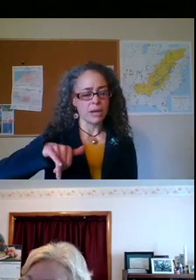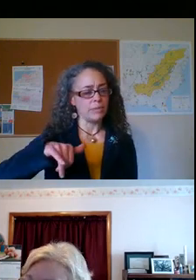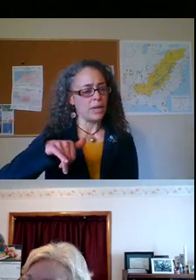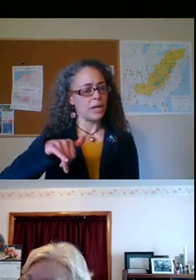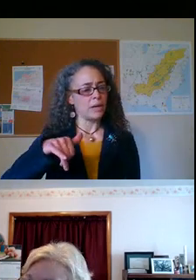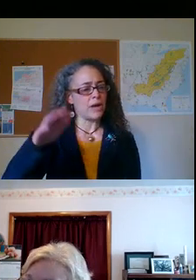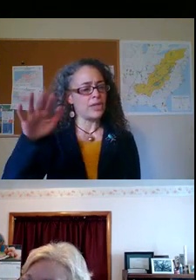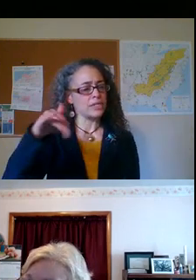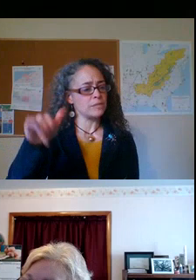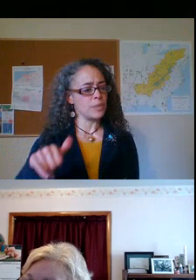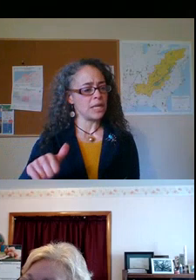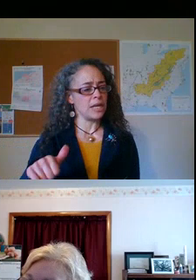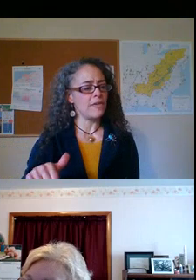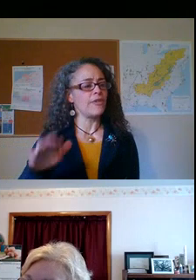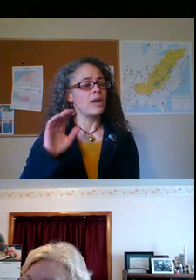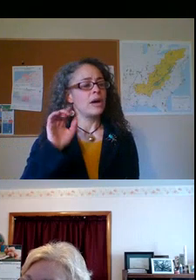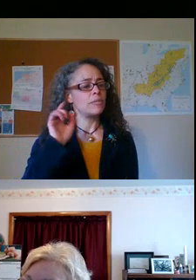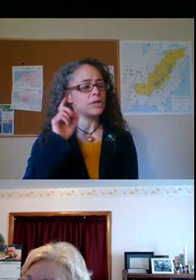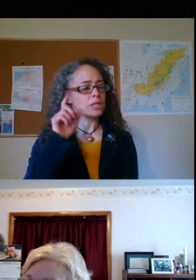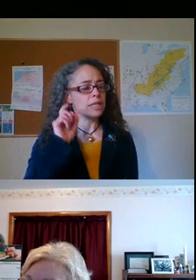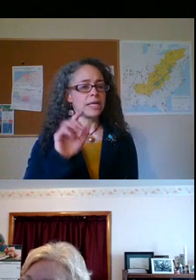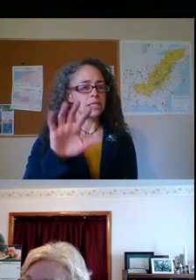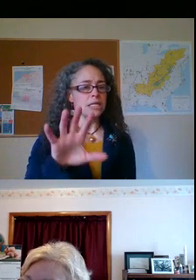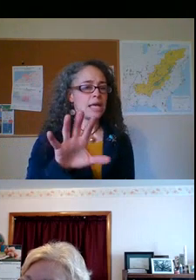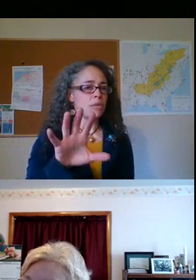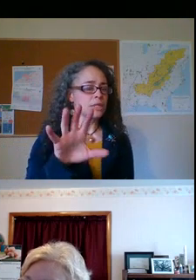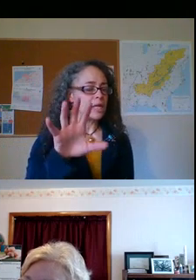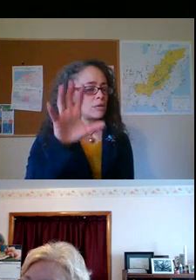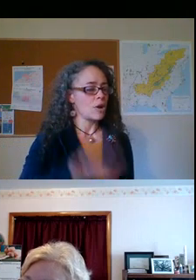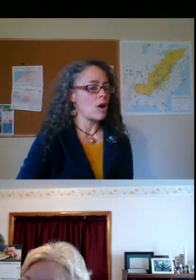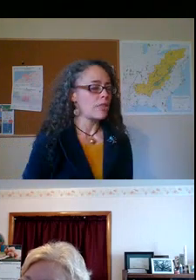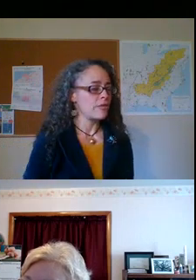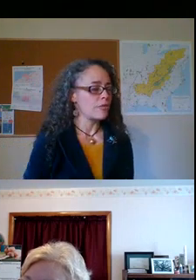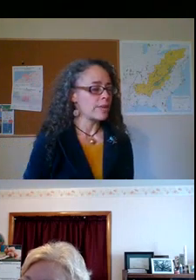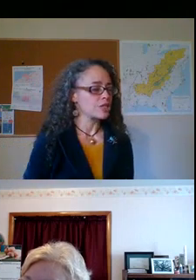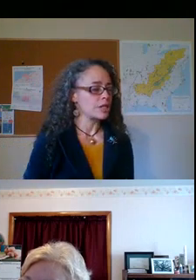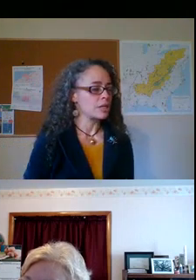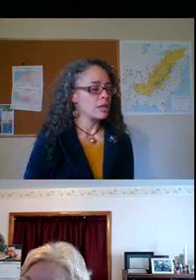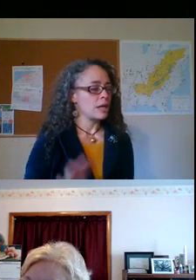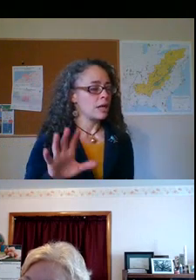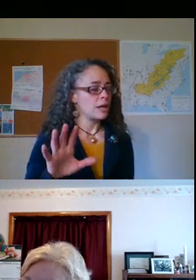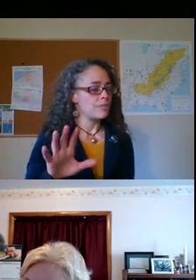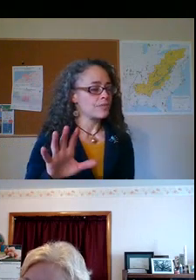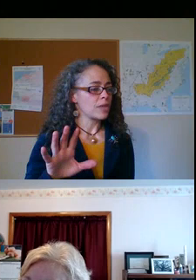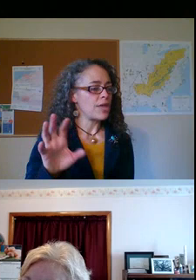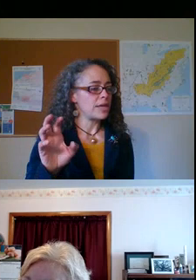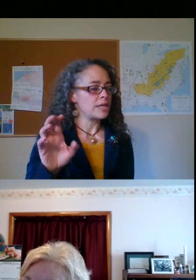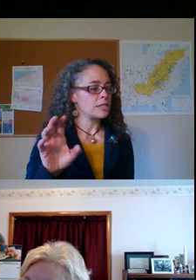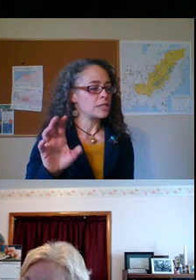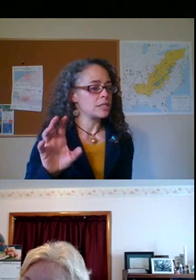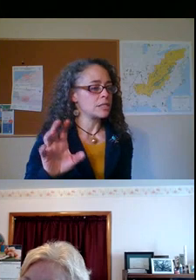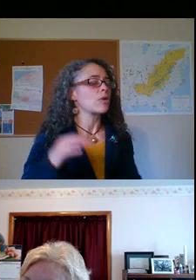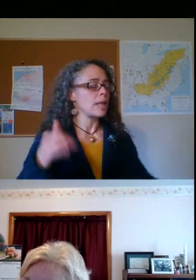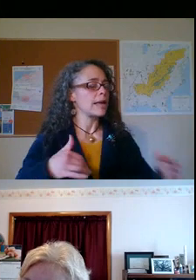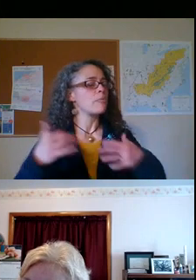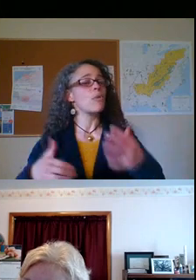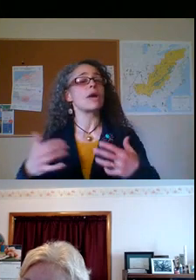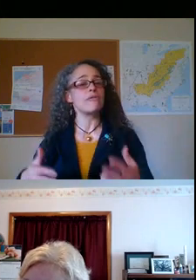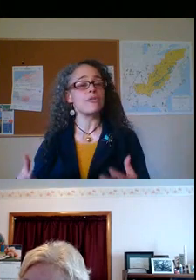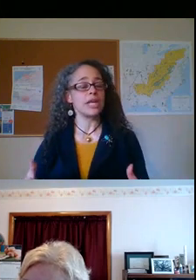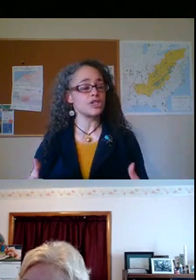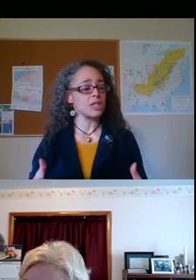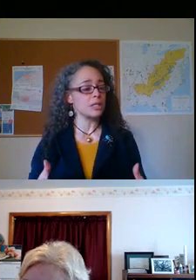down at the bottom of this PDF. There's links that will take you to all the information that is, or